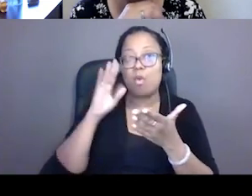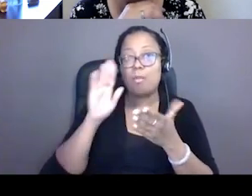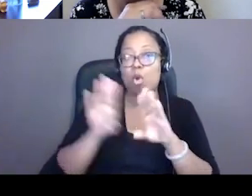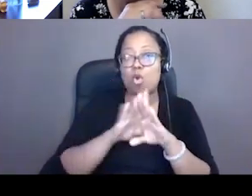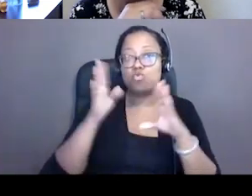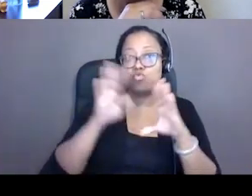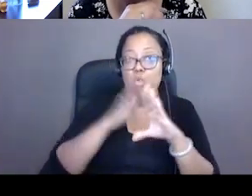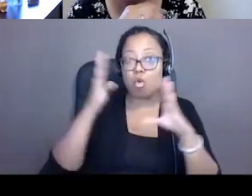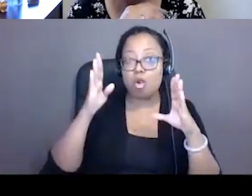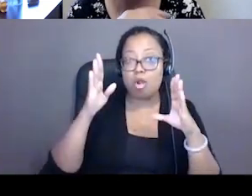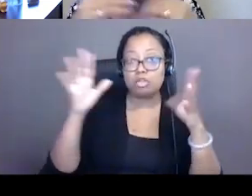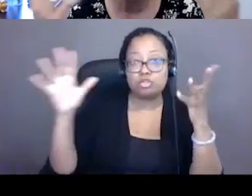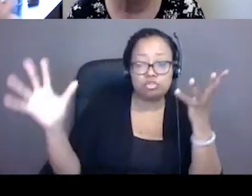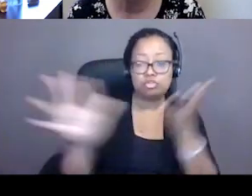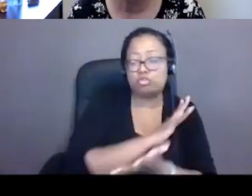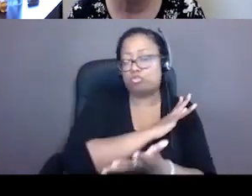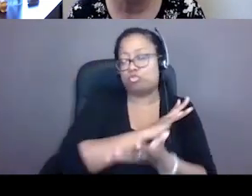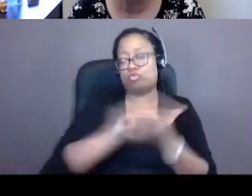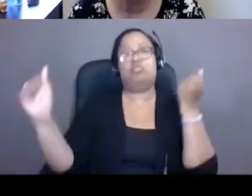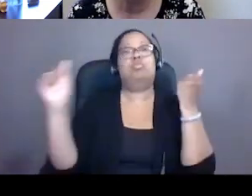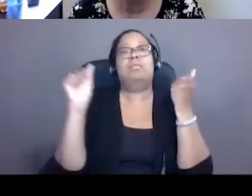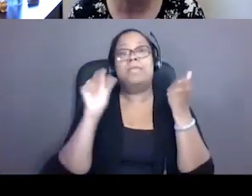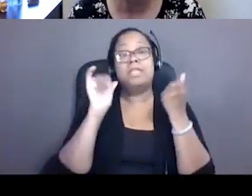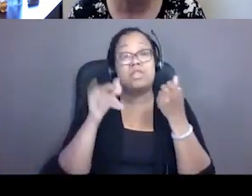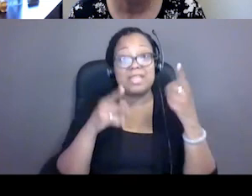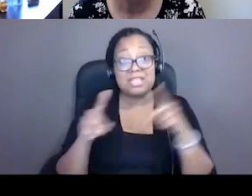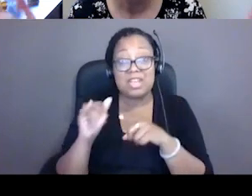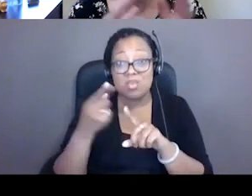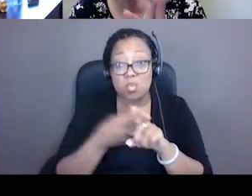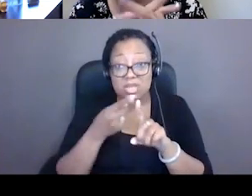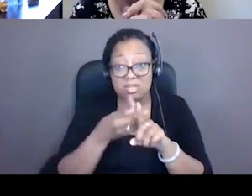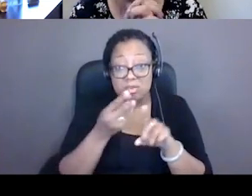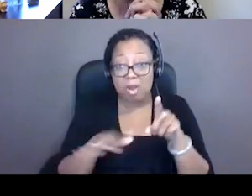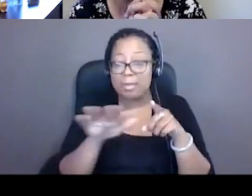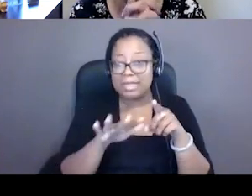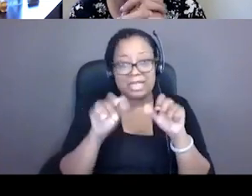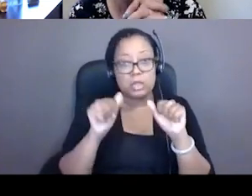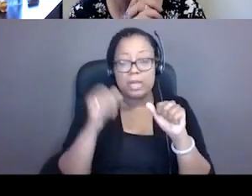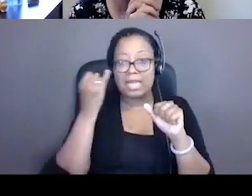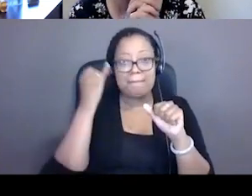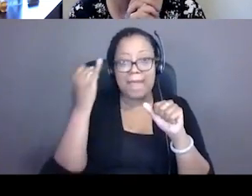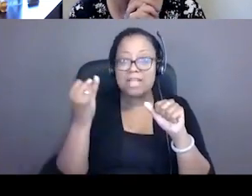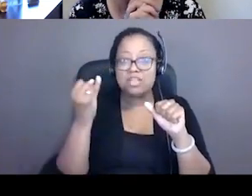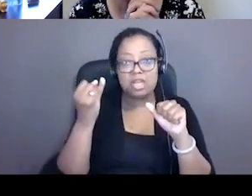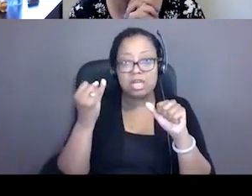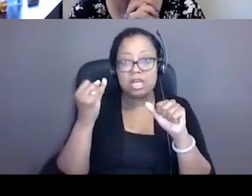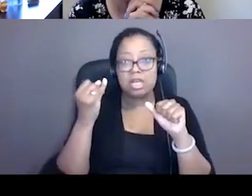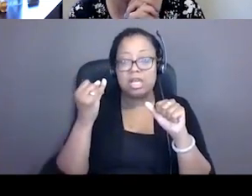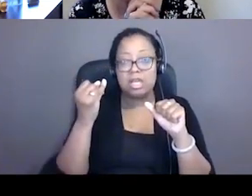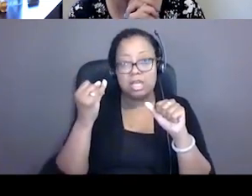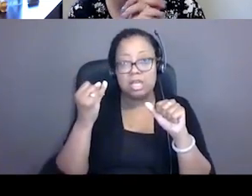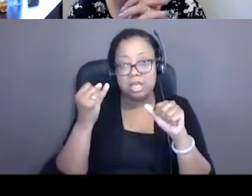was shredded. So if this was in a situation where it was a rental, you can imagine the dismay that could